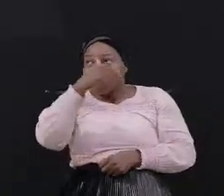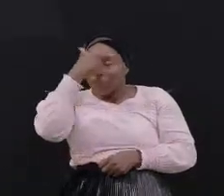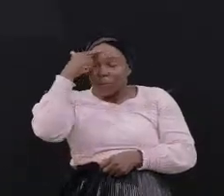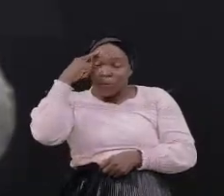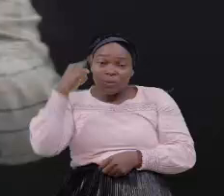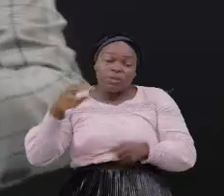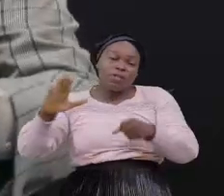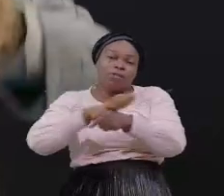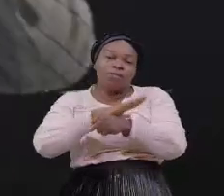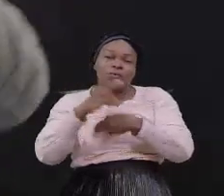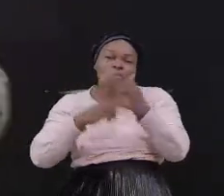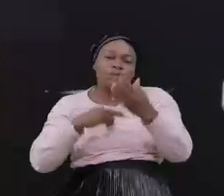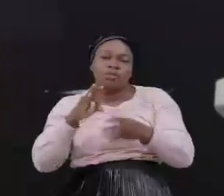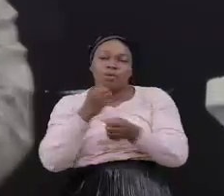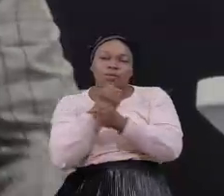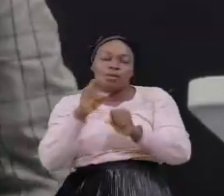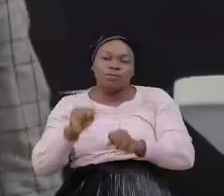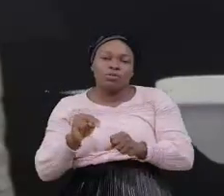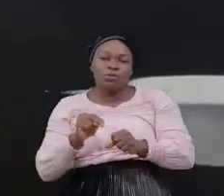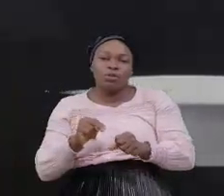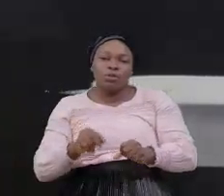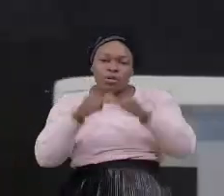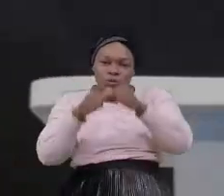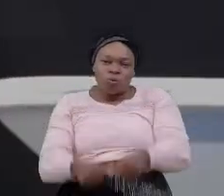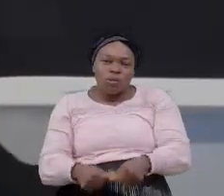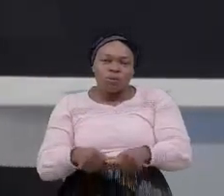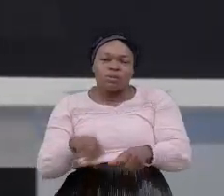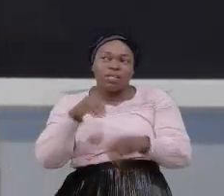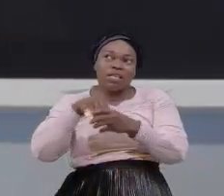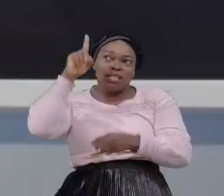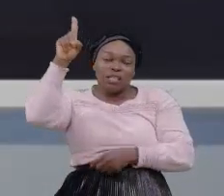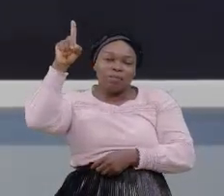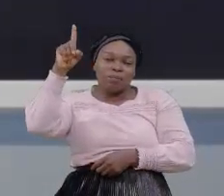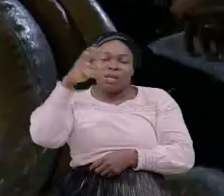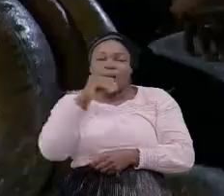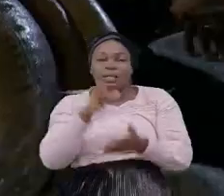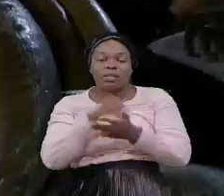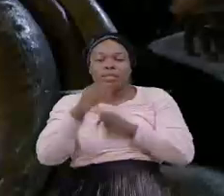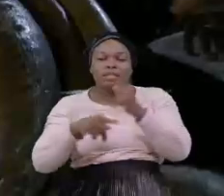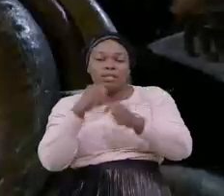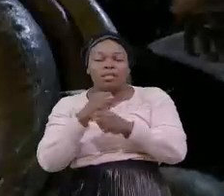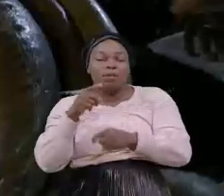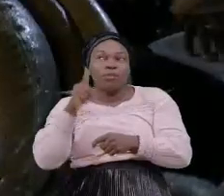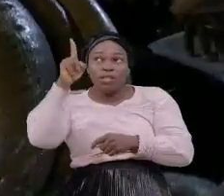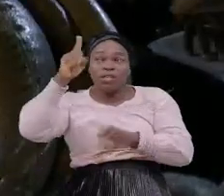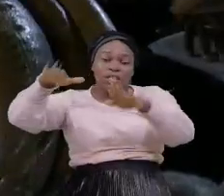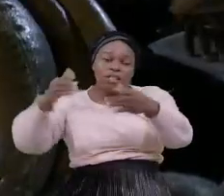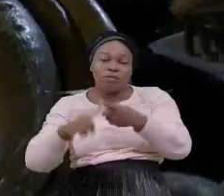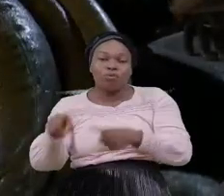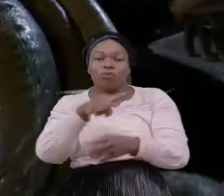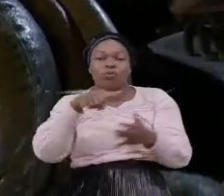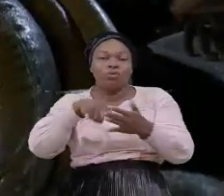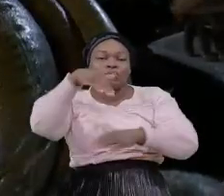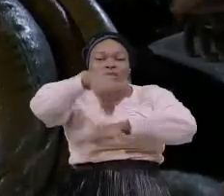salvation dwells and abides in him. That's the kind he will give you tonight. The kind of freedom